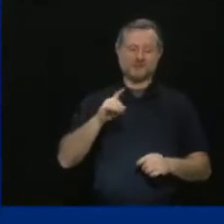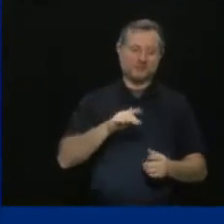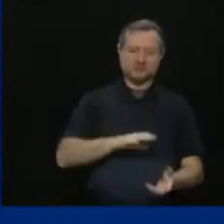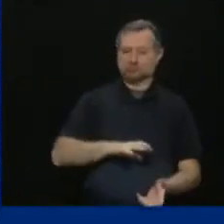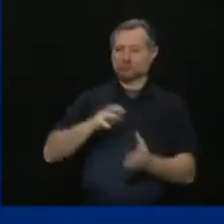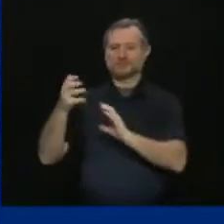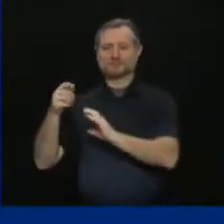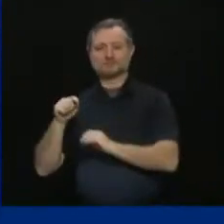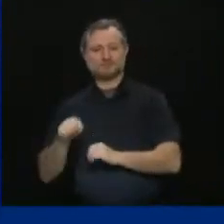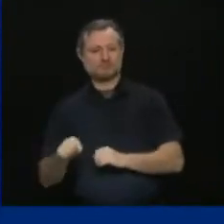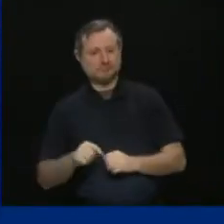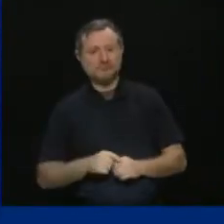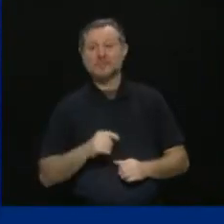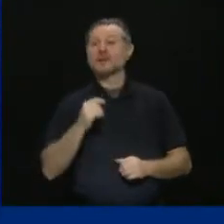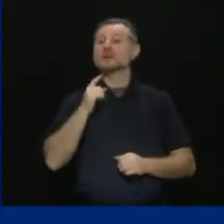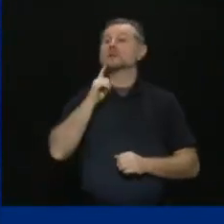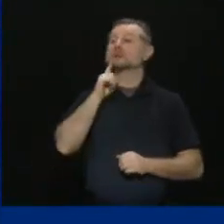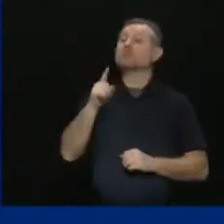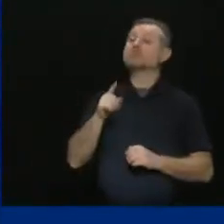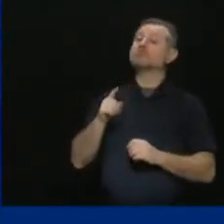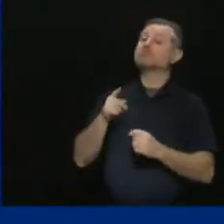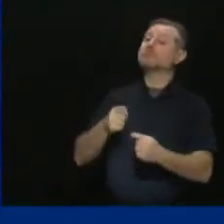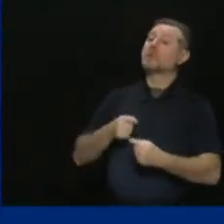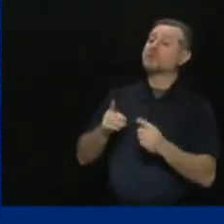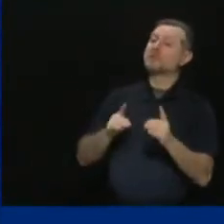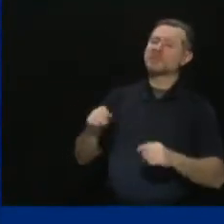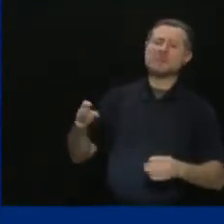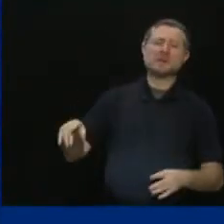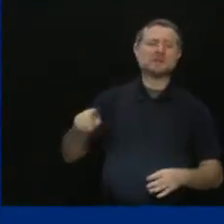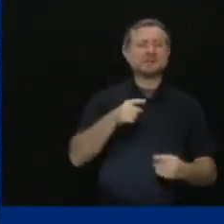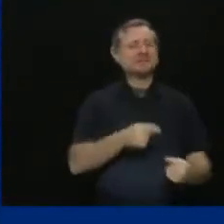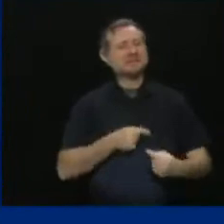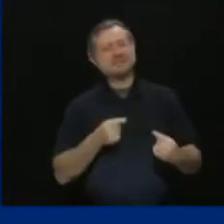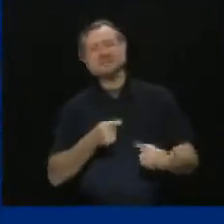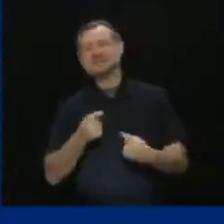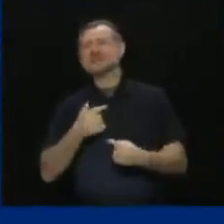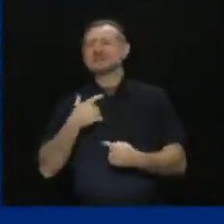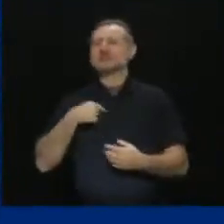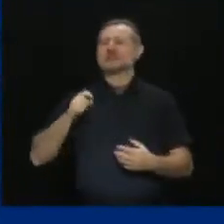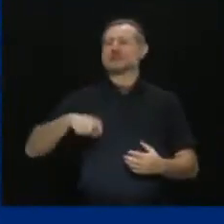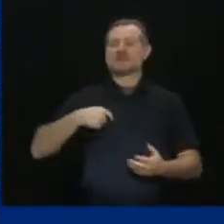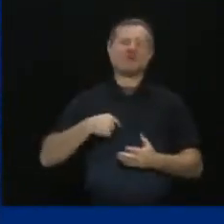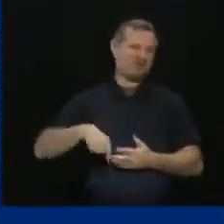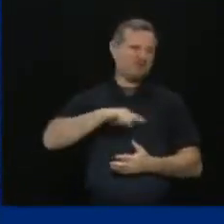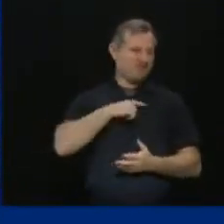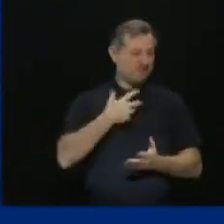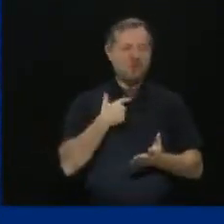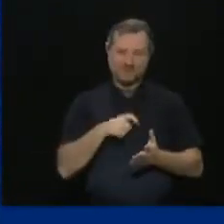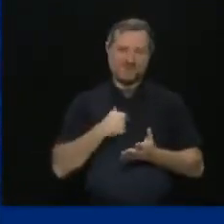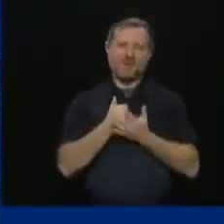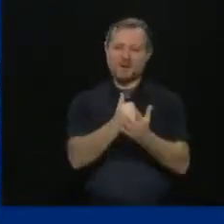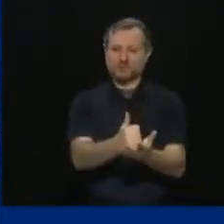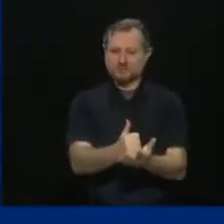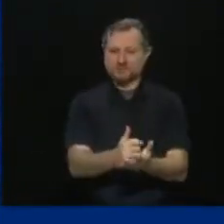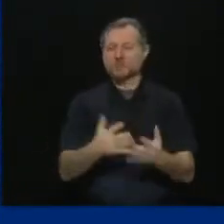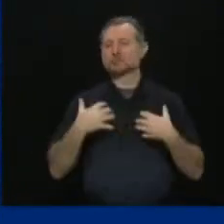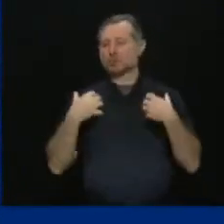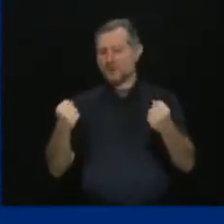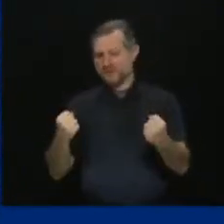people in this room are going to help us get that done. So thank you very much, everyone. Please welcome Senator Pete Harckham.